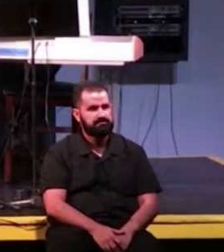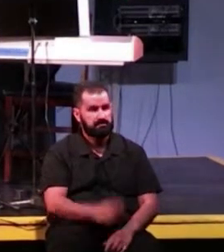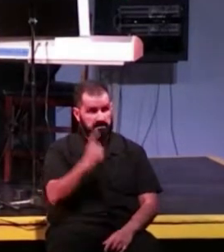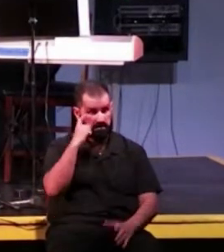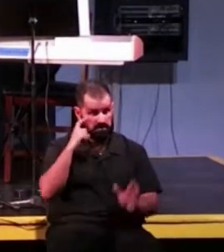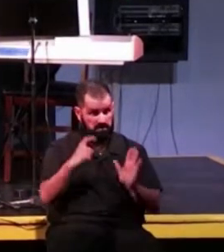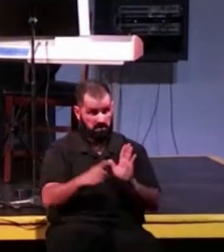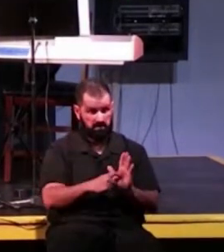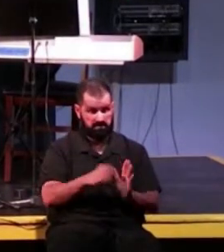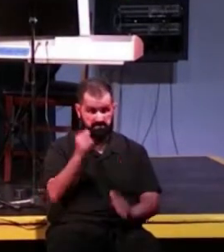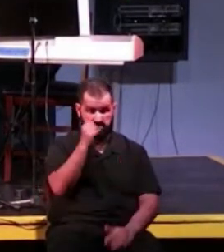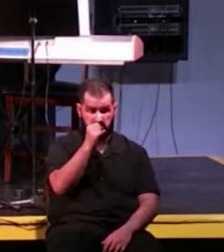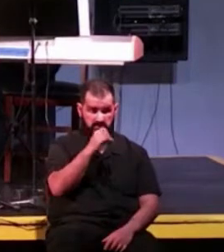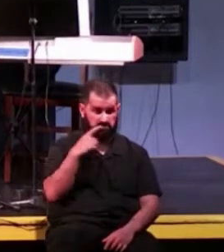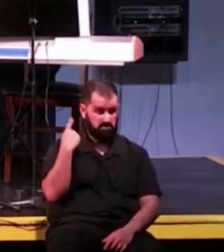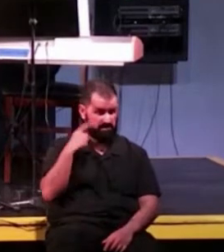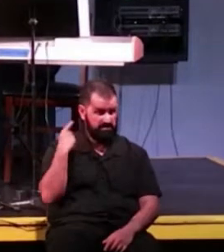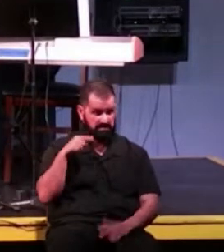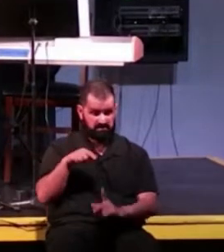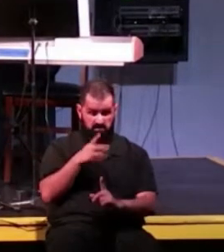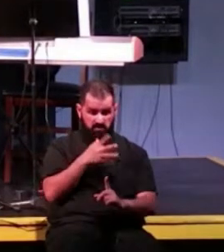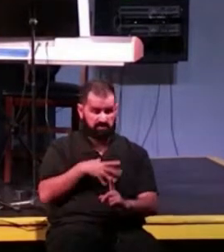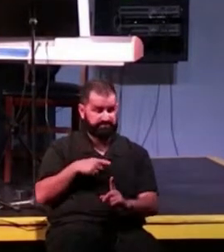Notice how crazy she was.